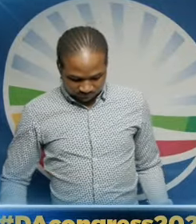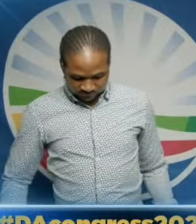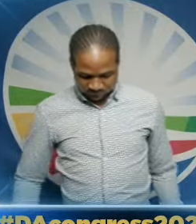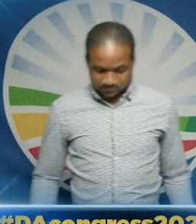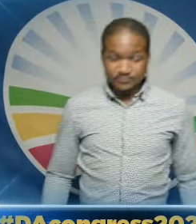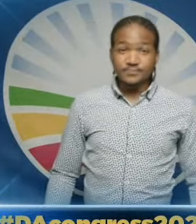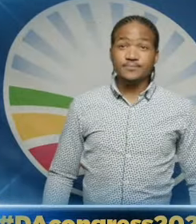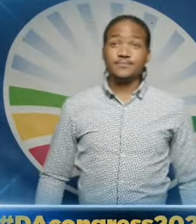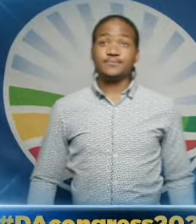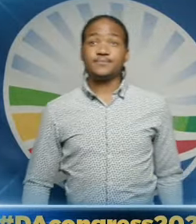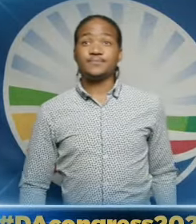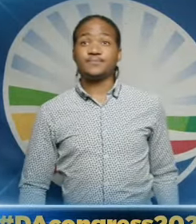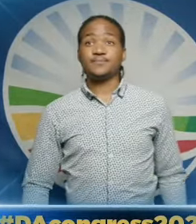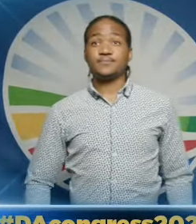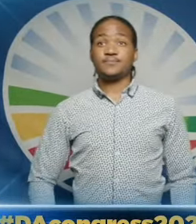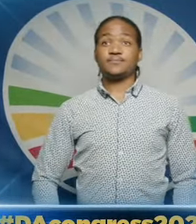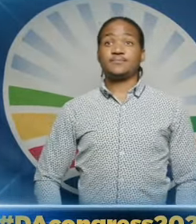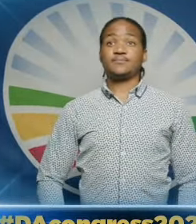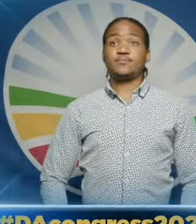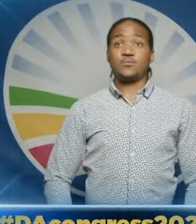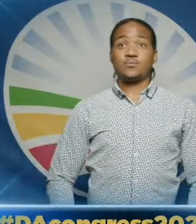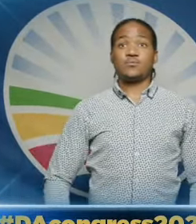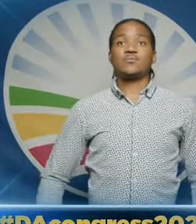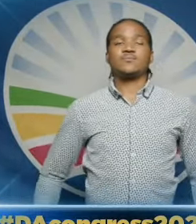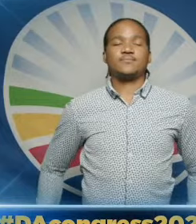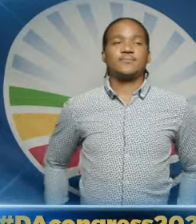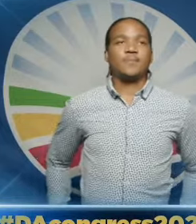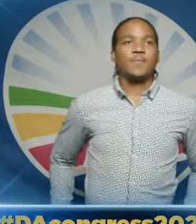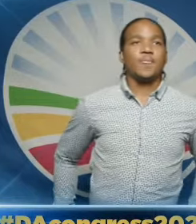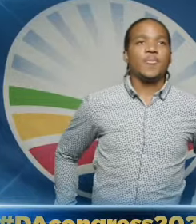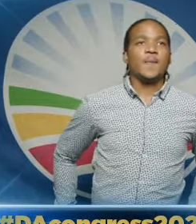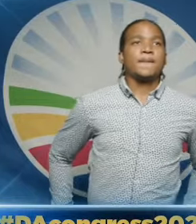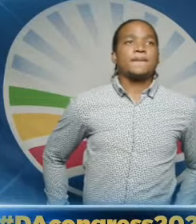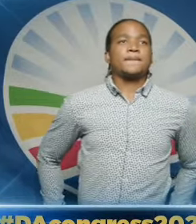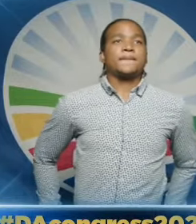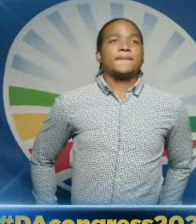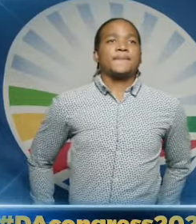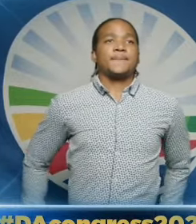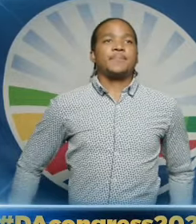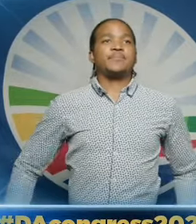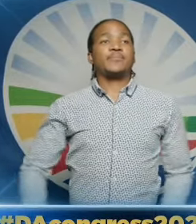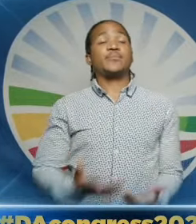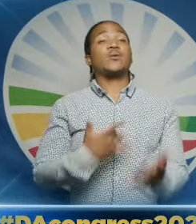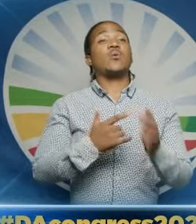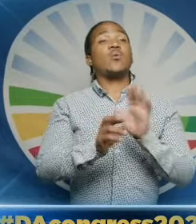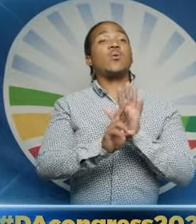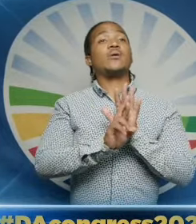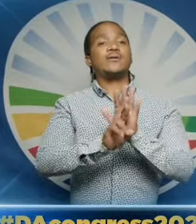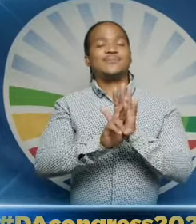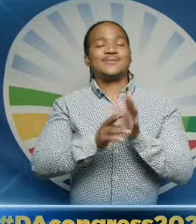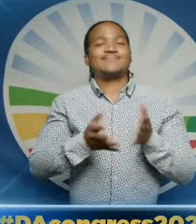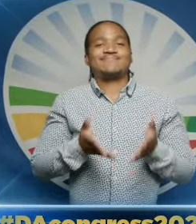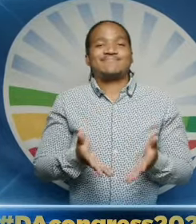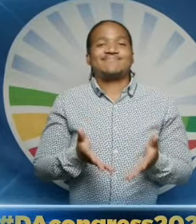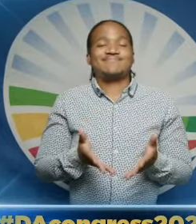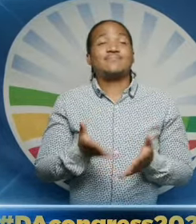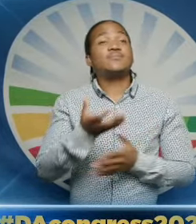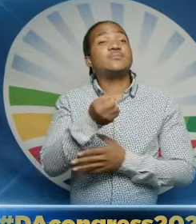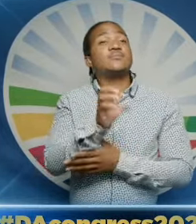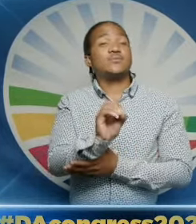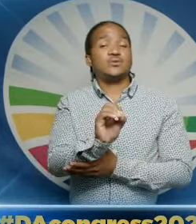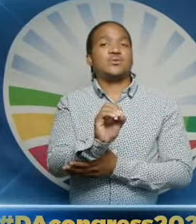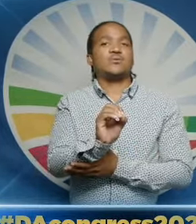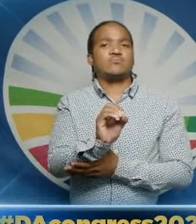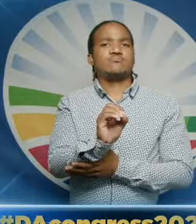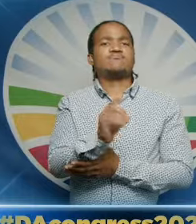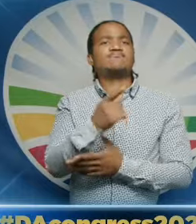Congress. And the same as our branches around the country choose their delegates that they want to represent them here. And so the